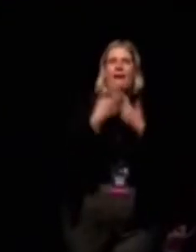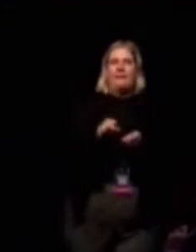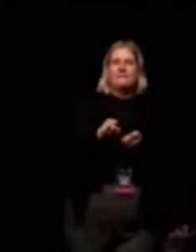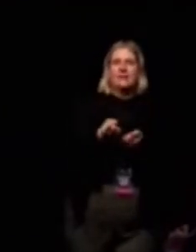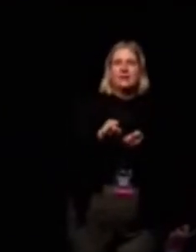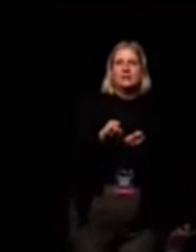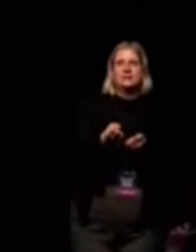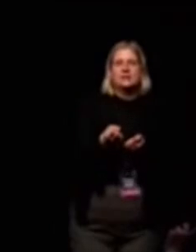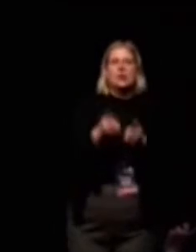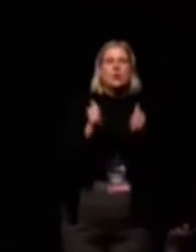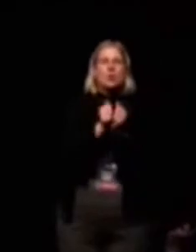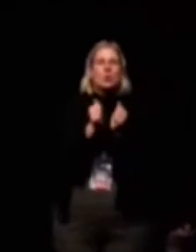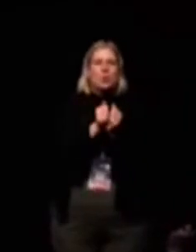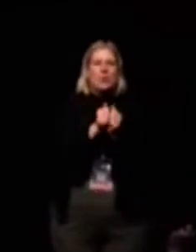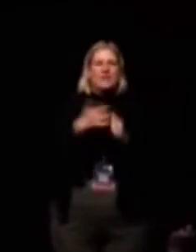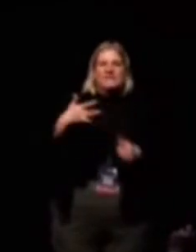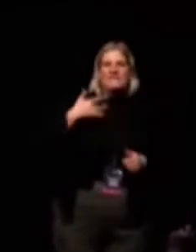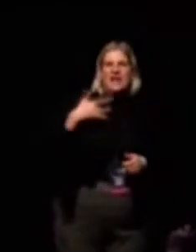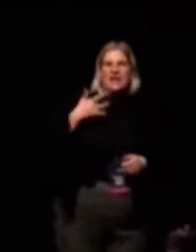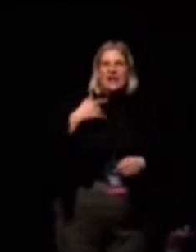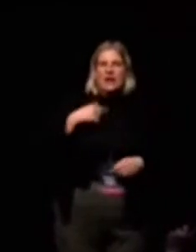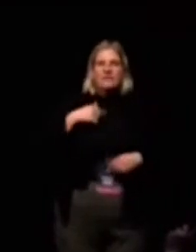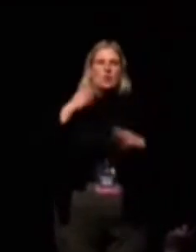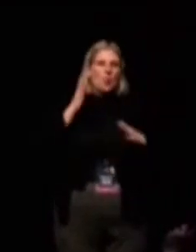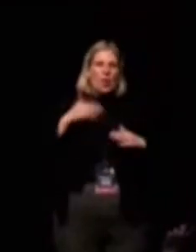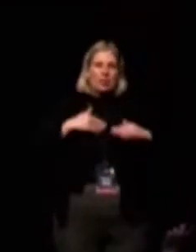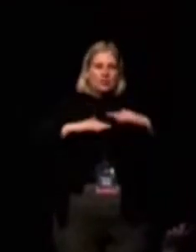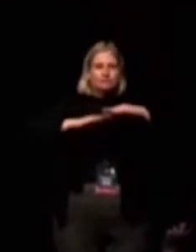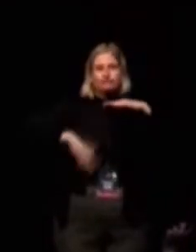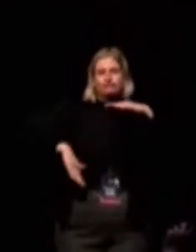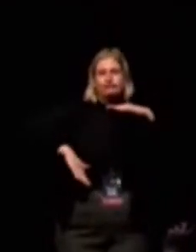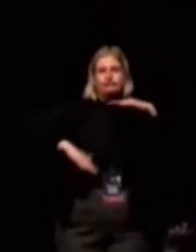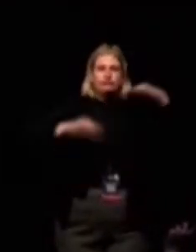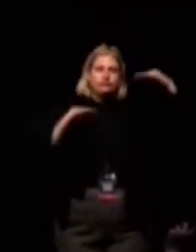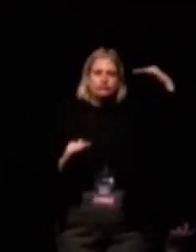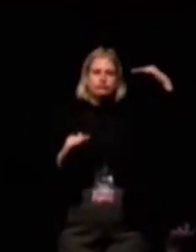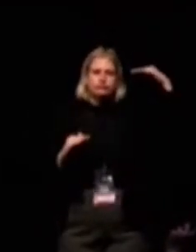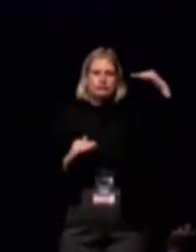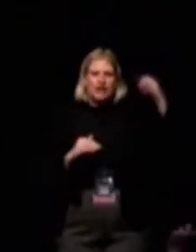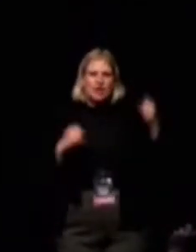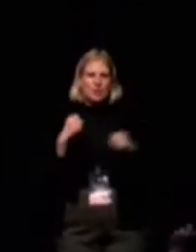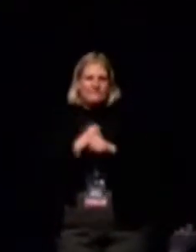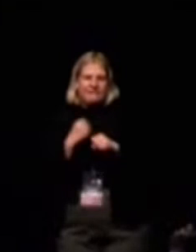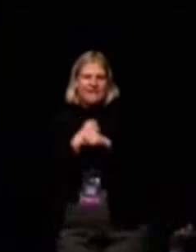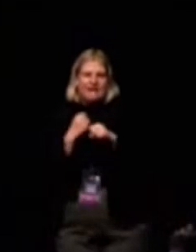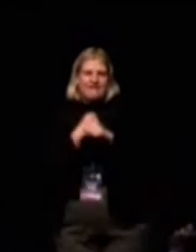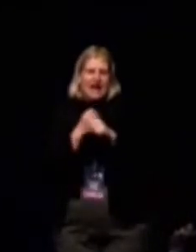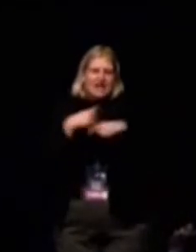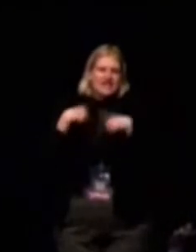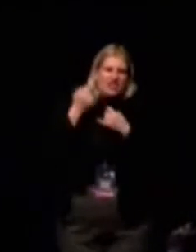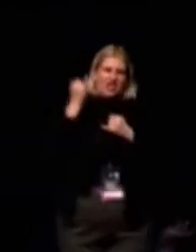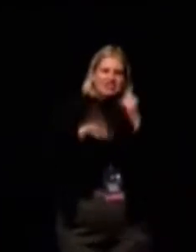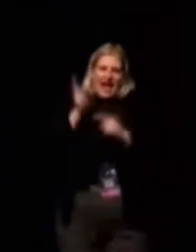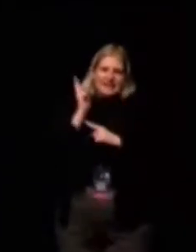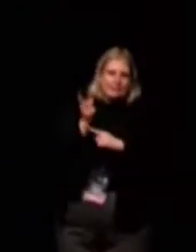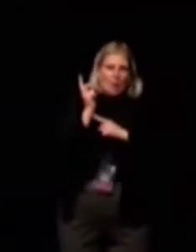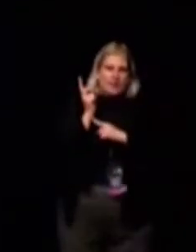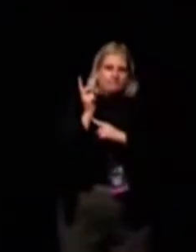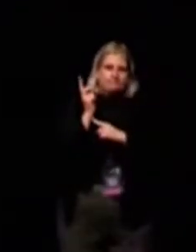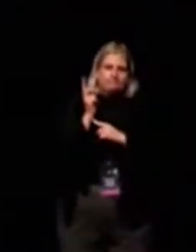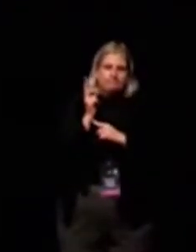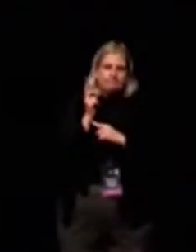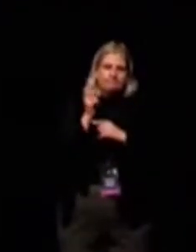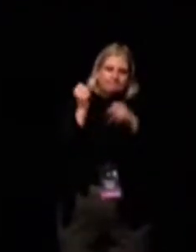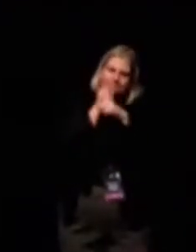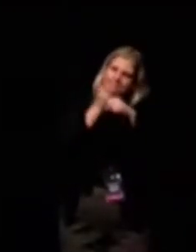underdog. You take nothing for granted, and you fight until the very last second.